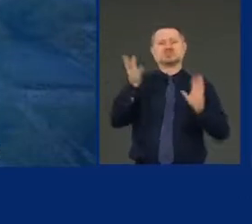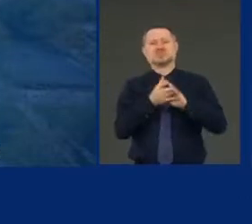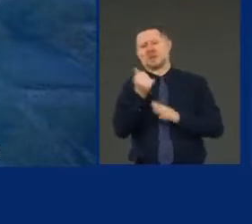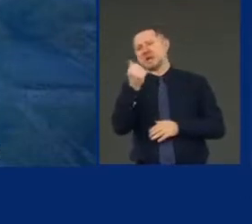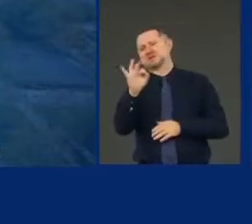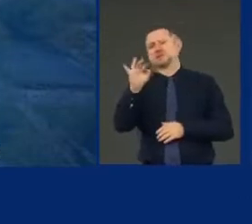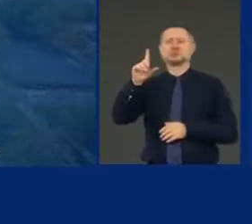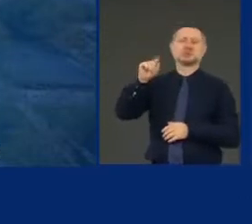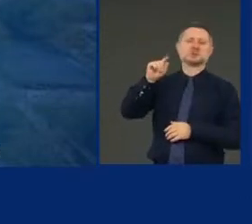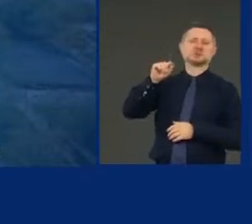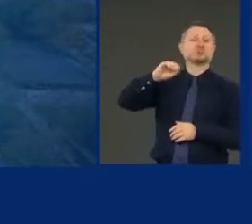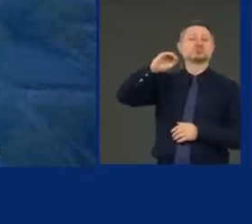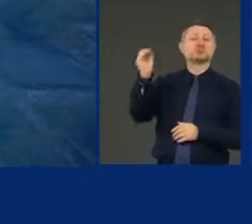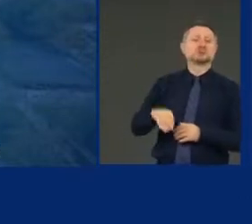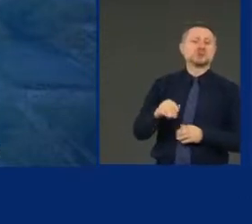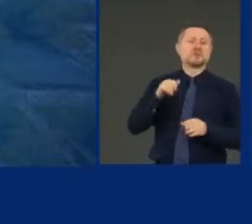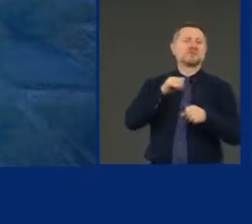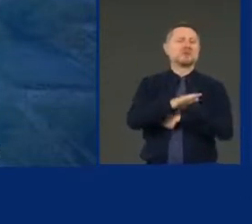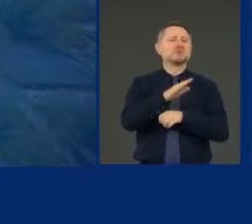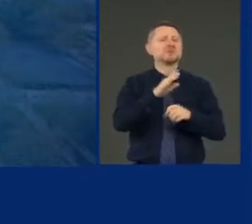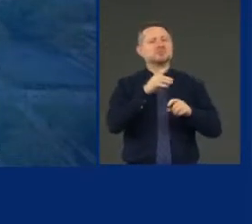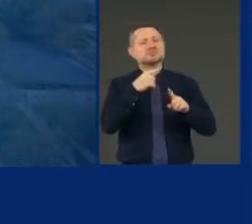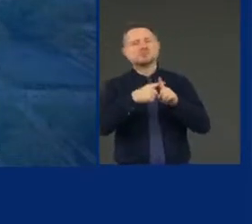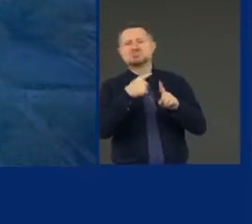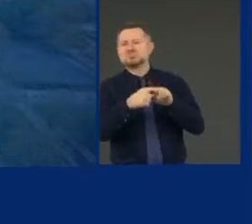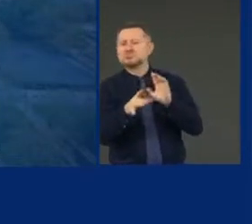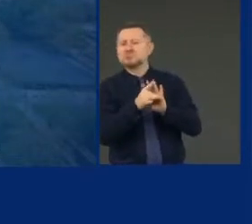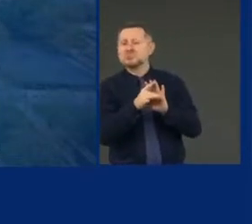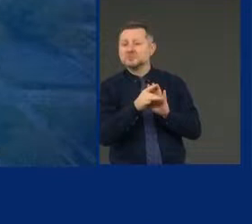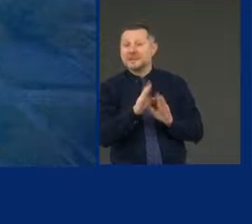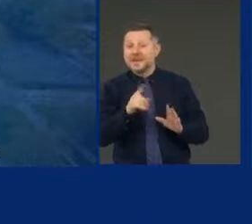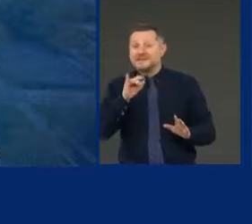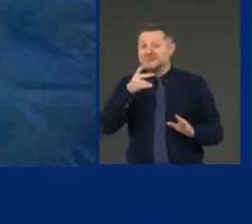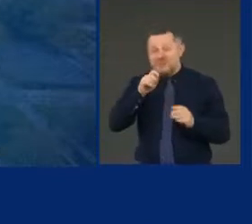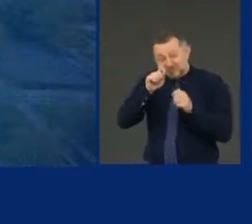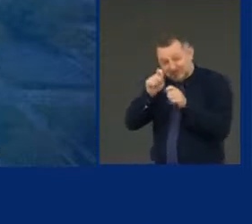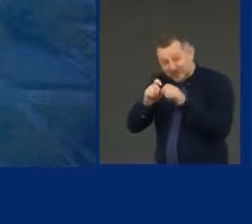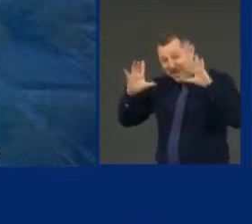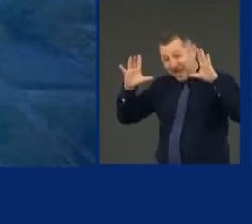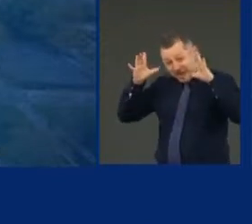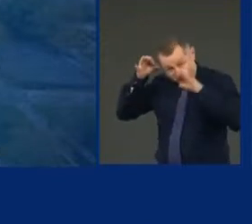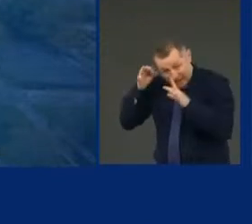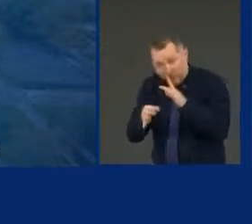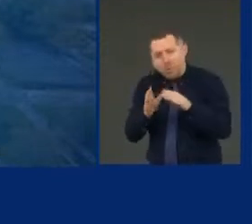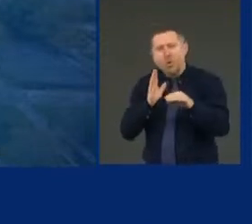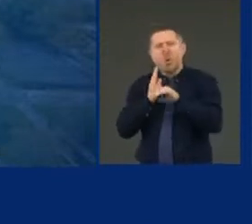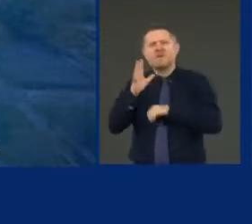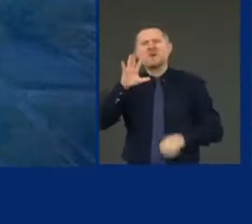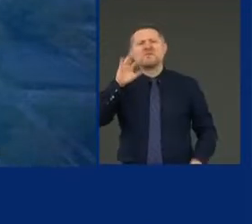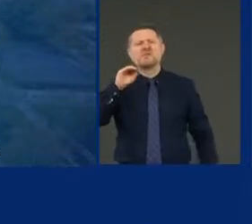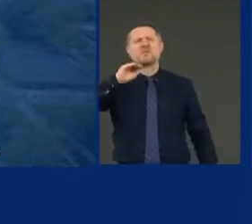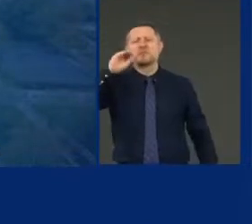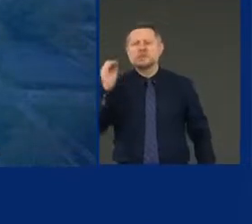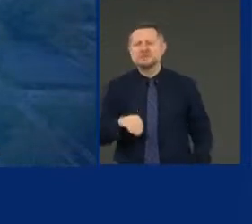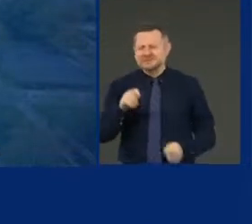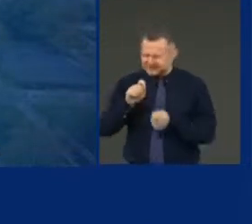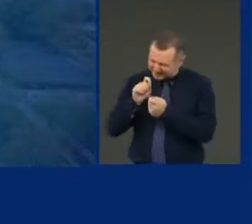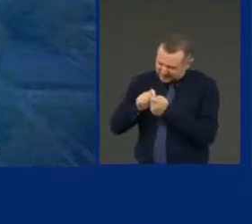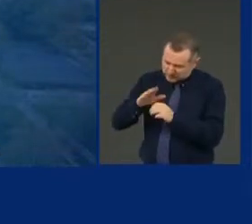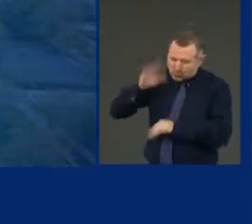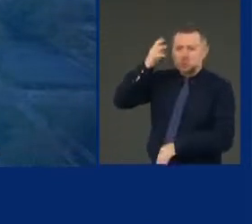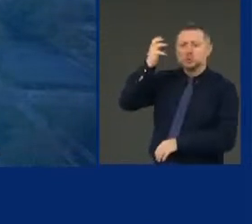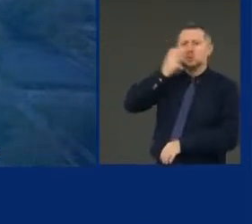zip codes, you have an over 50% infection rate. Just think about it. So we're targeting those